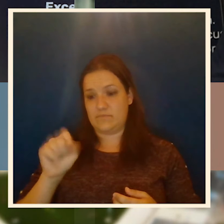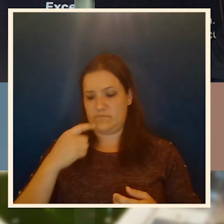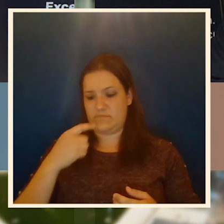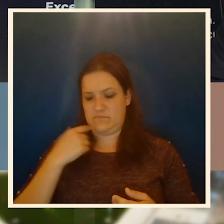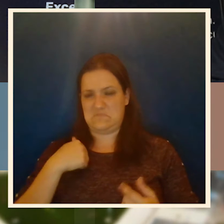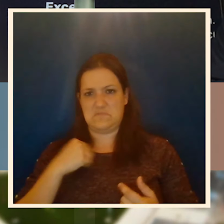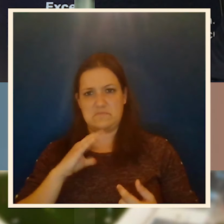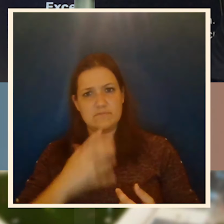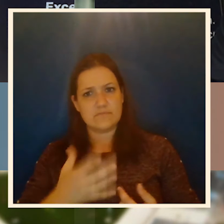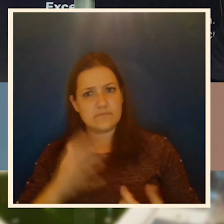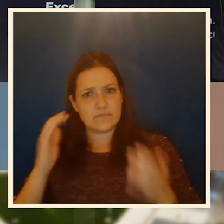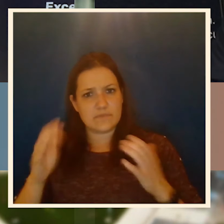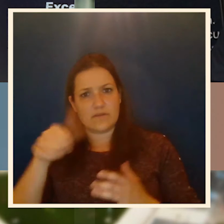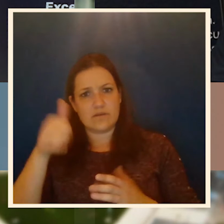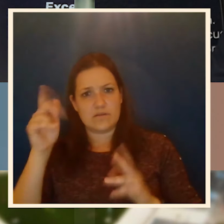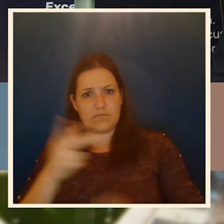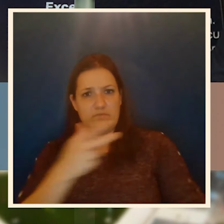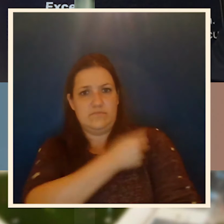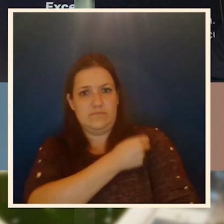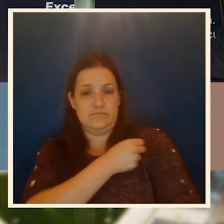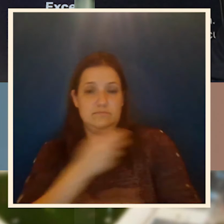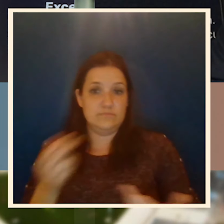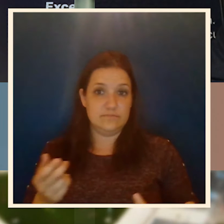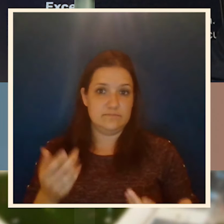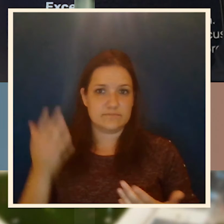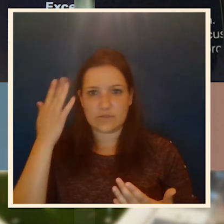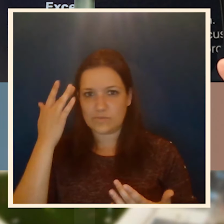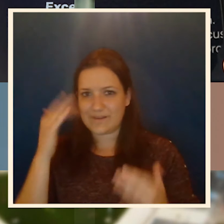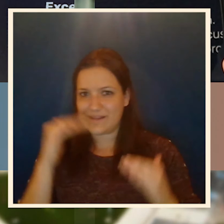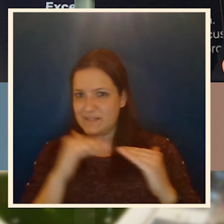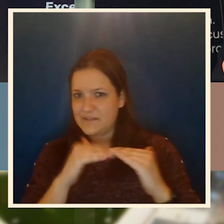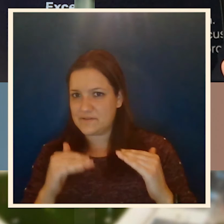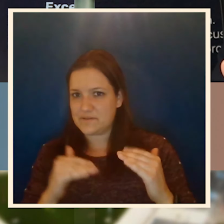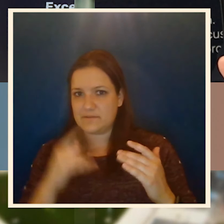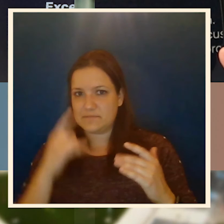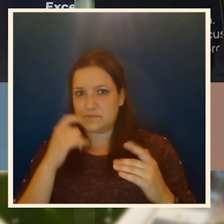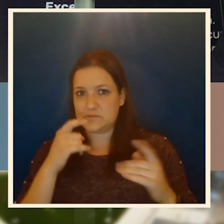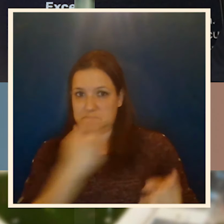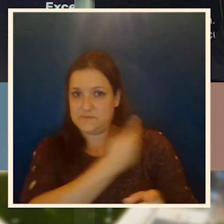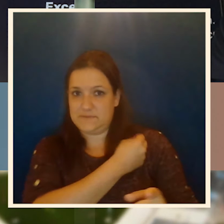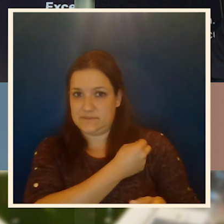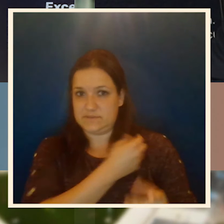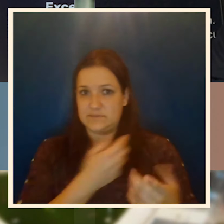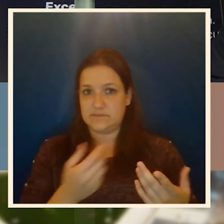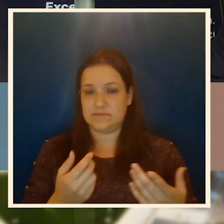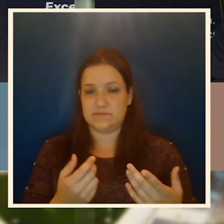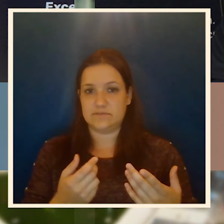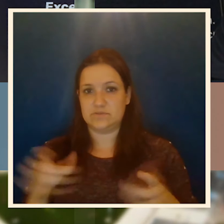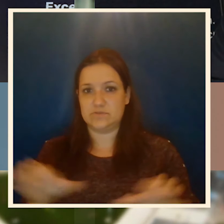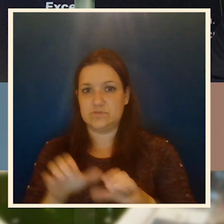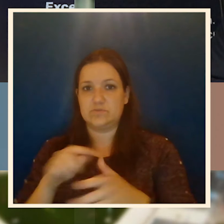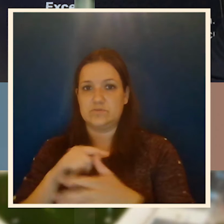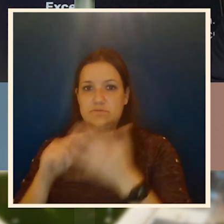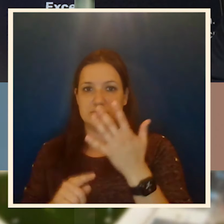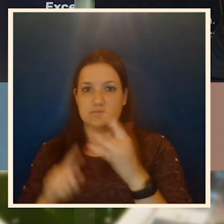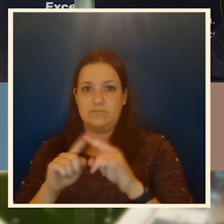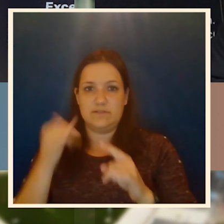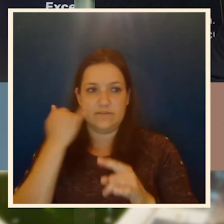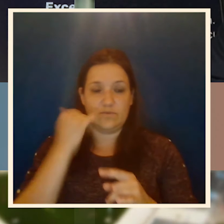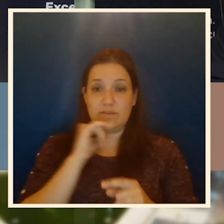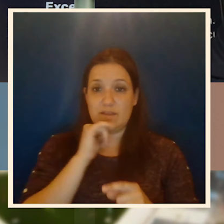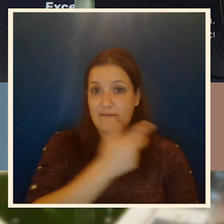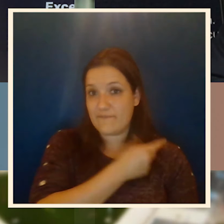scientists believe that their antibodies are as prevalent and as strong as those of somebody that's been vaccinated. So why is